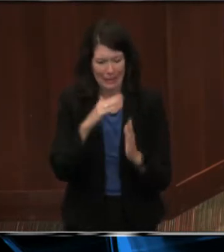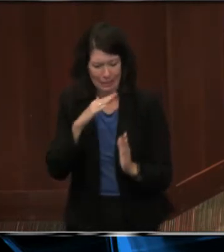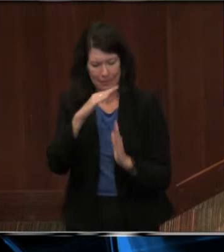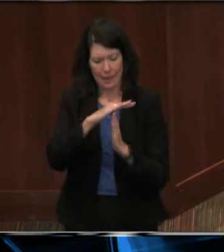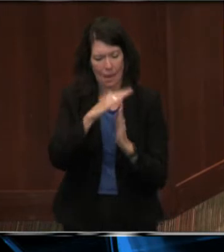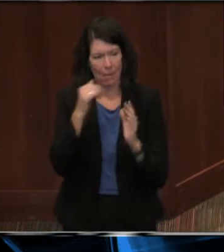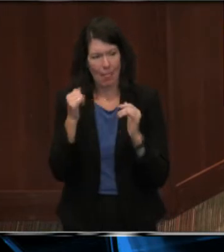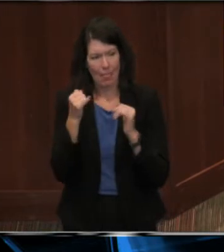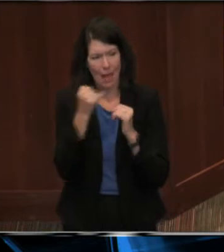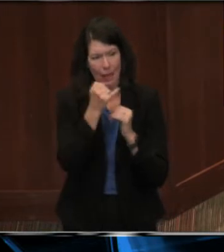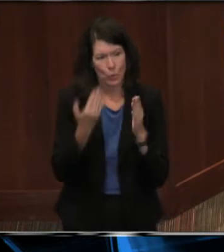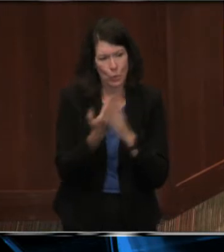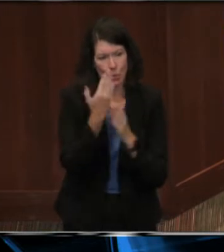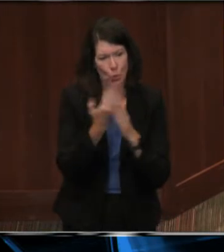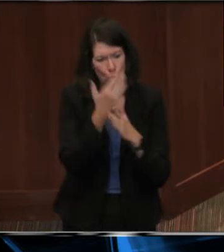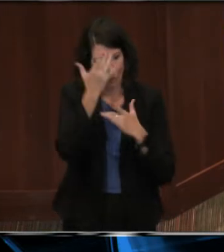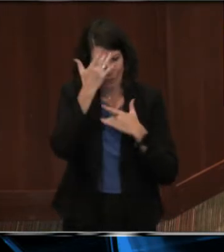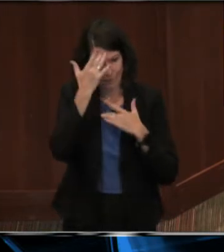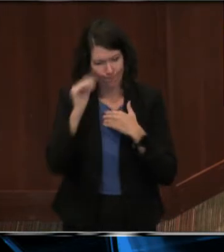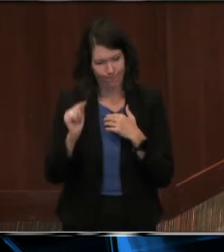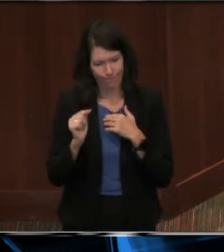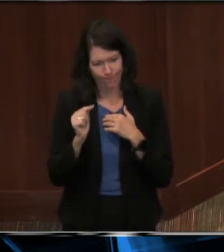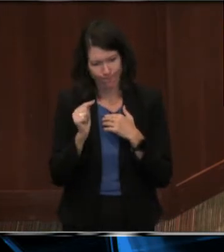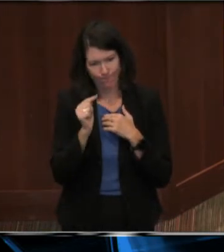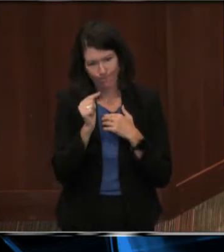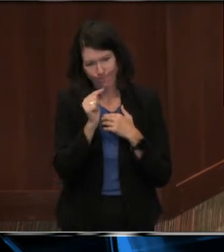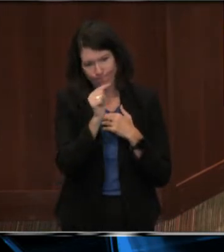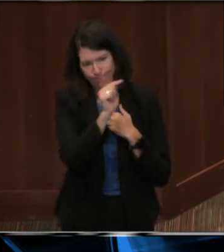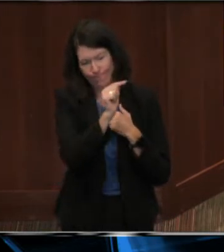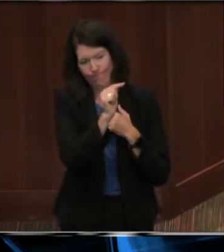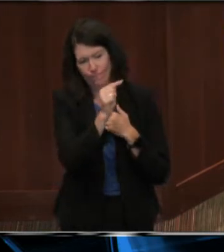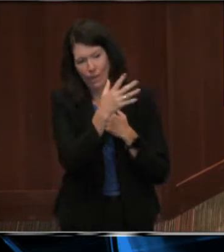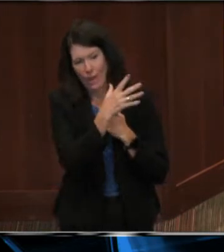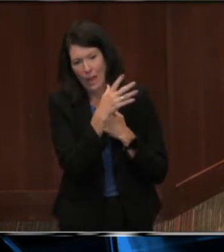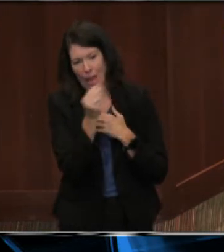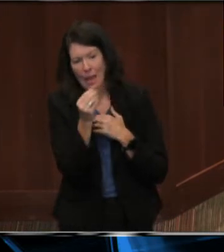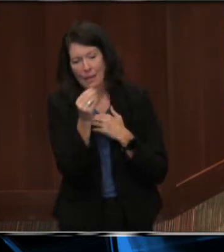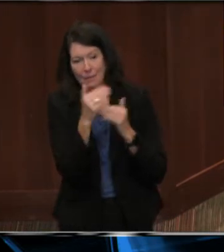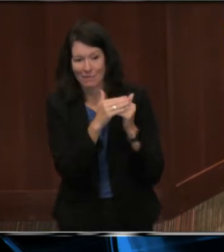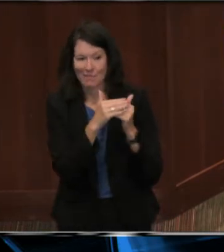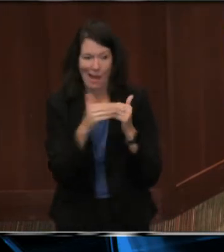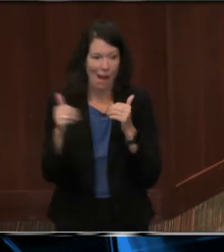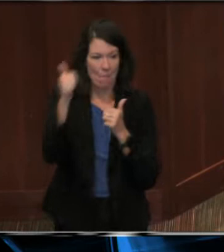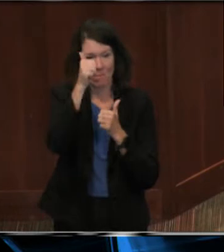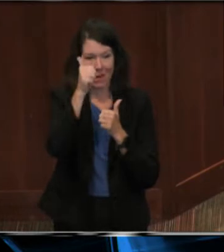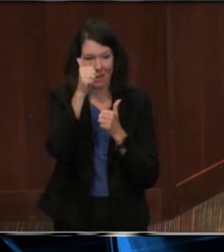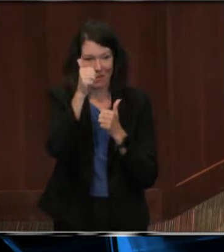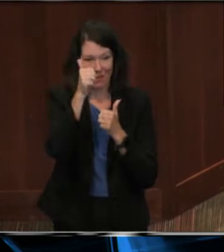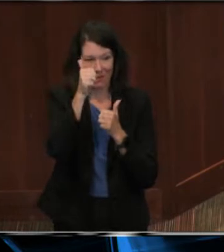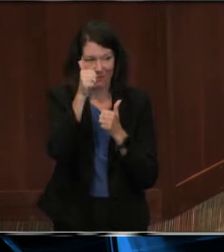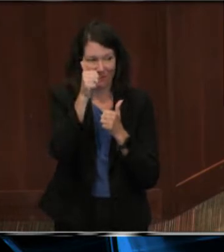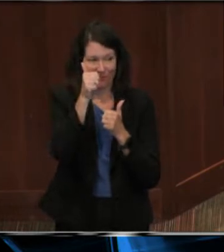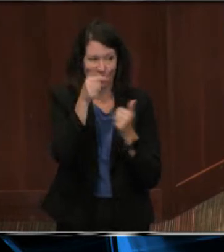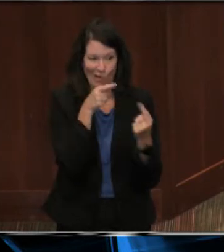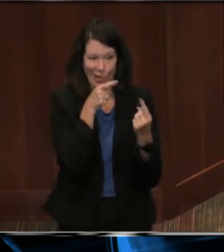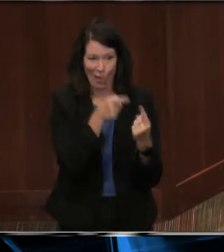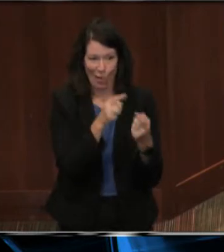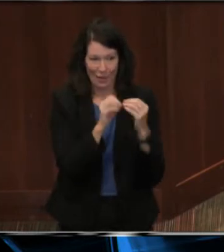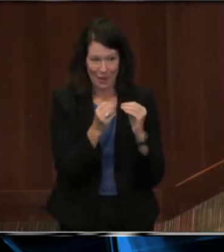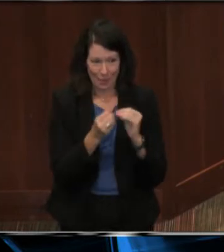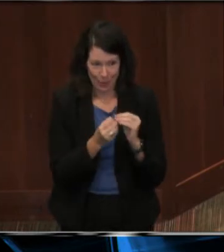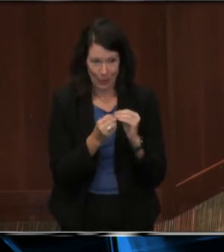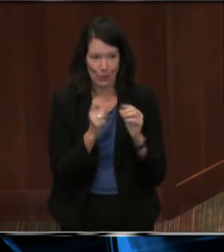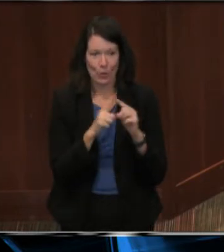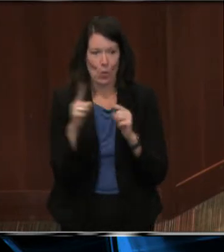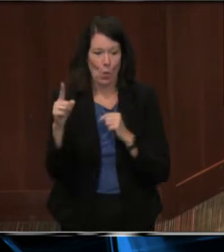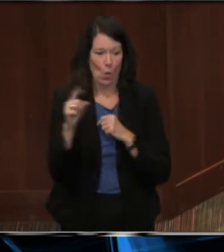you can see that we have trended upward, and we're well above where we want to be able